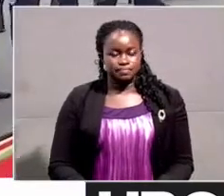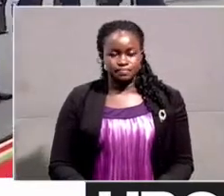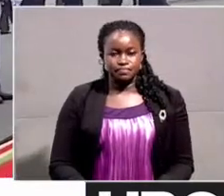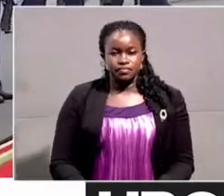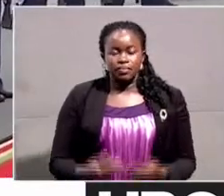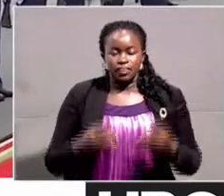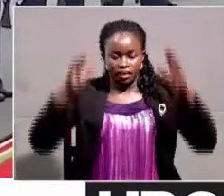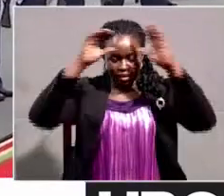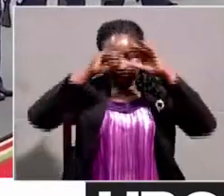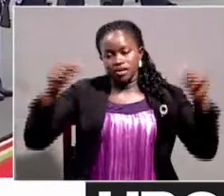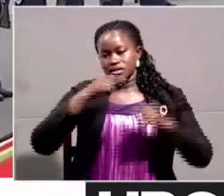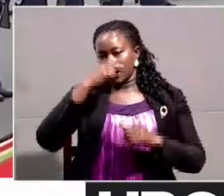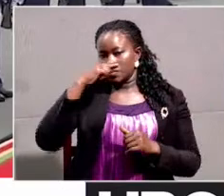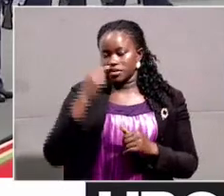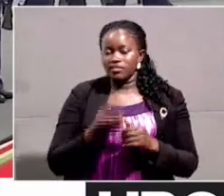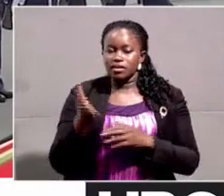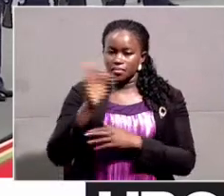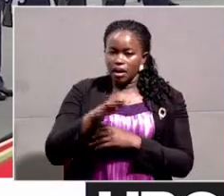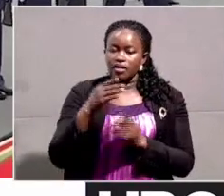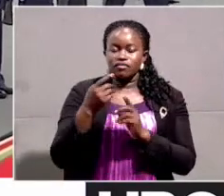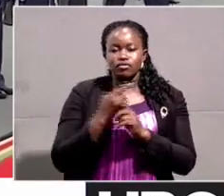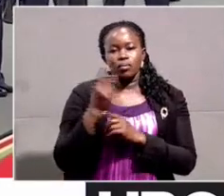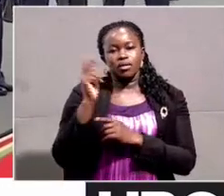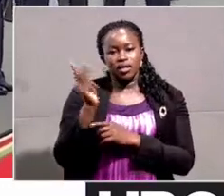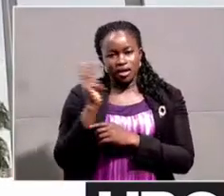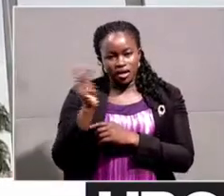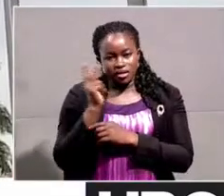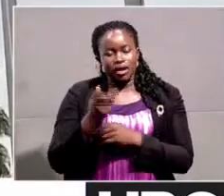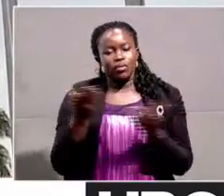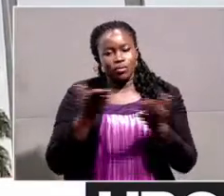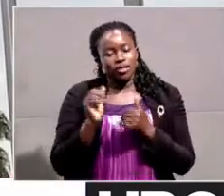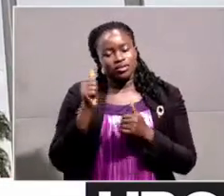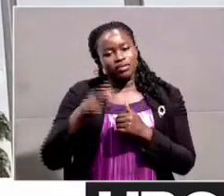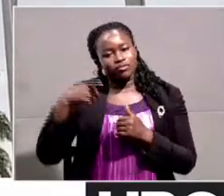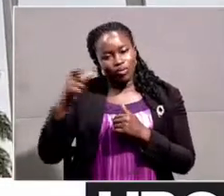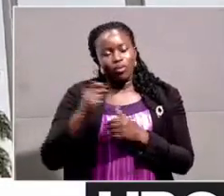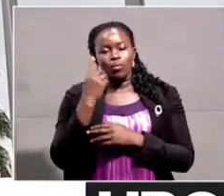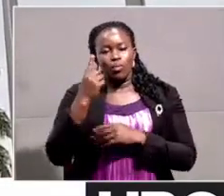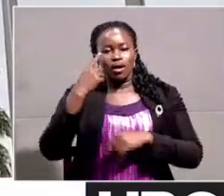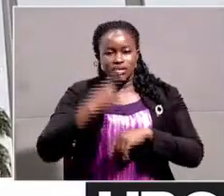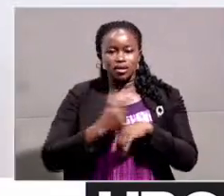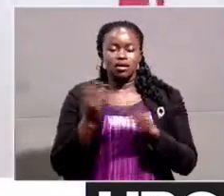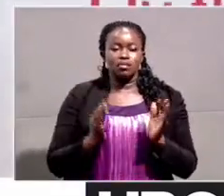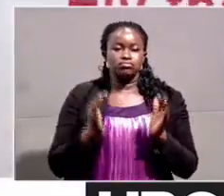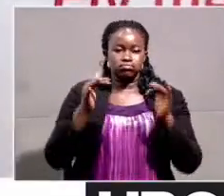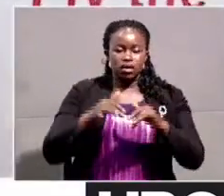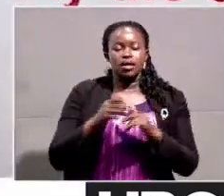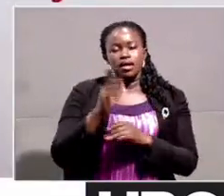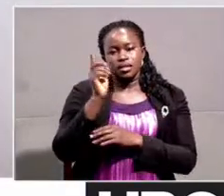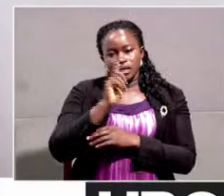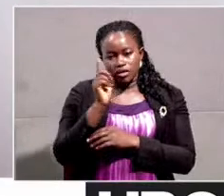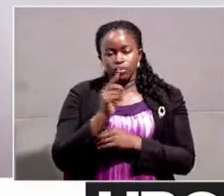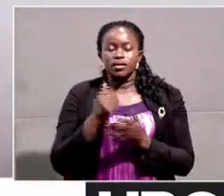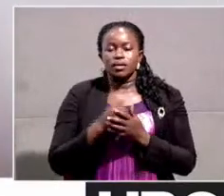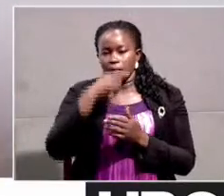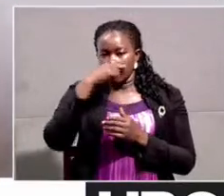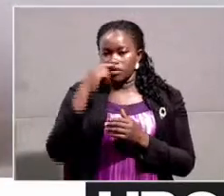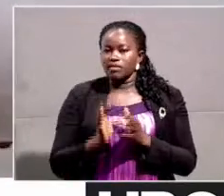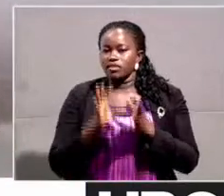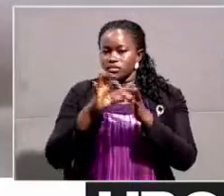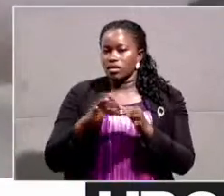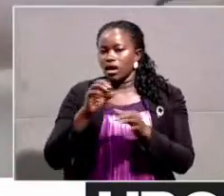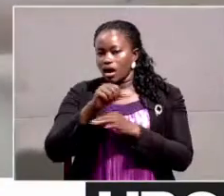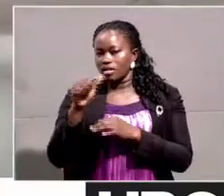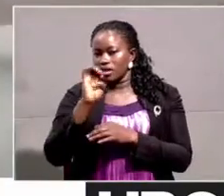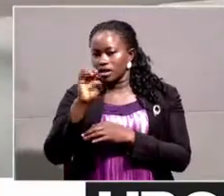President Yoweri Museveni has returned from Nairobi, Kenya, where he has been on a one-day official visit. In Nairobi, Museveni joined other East African